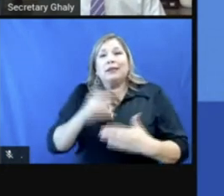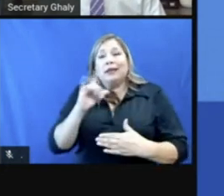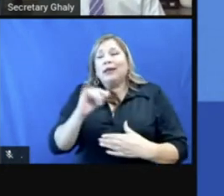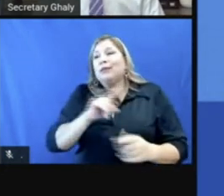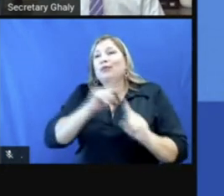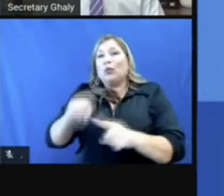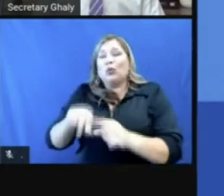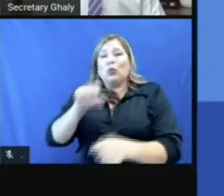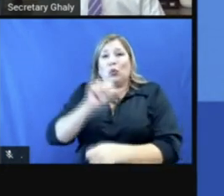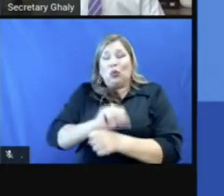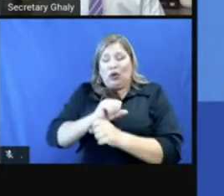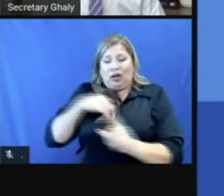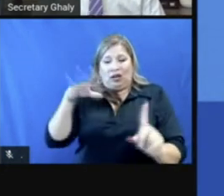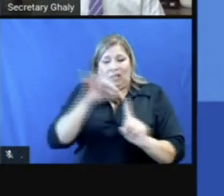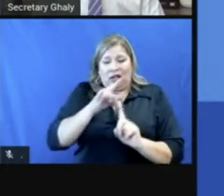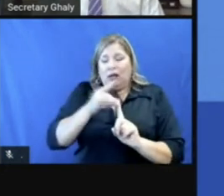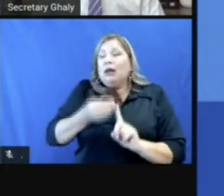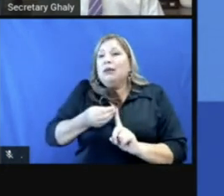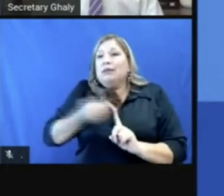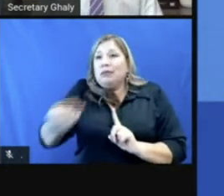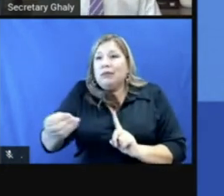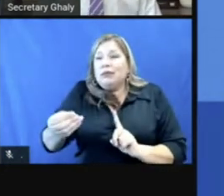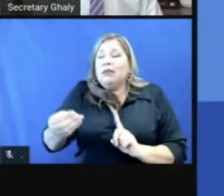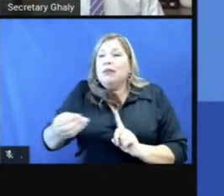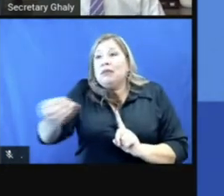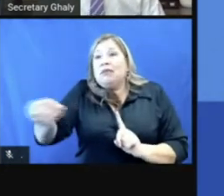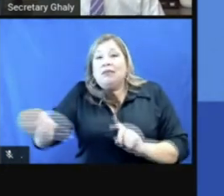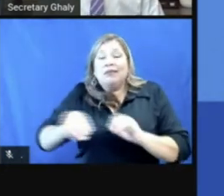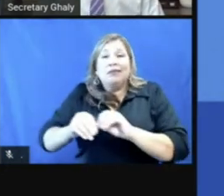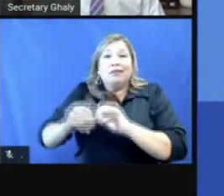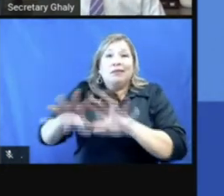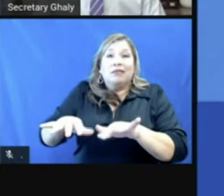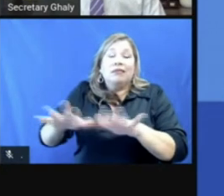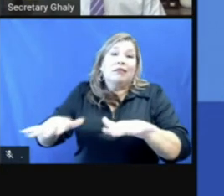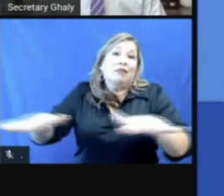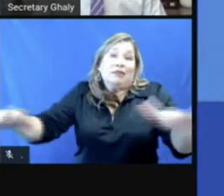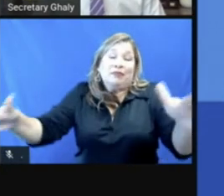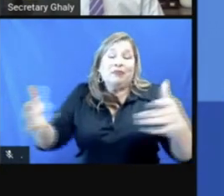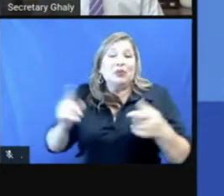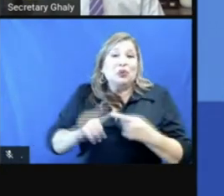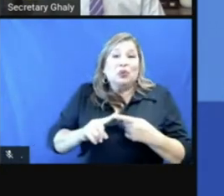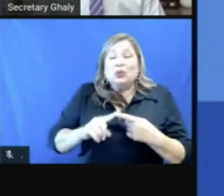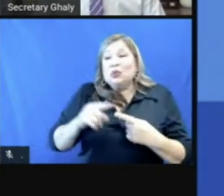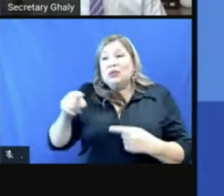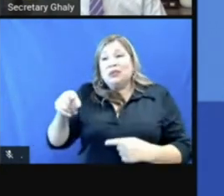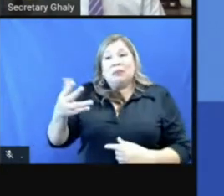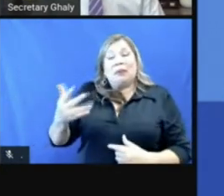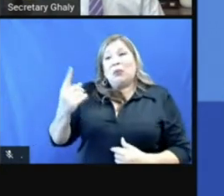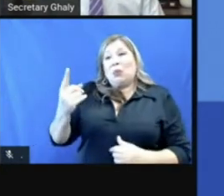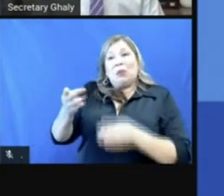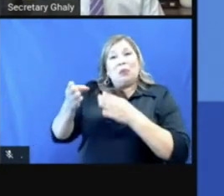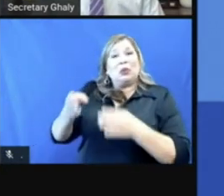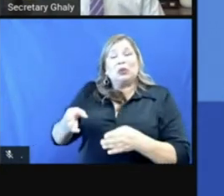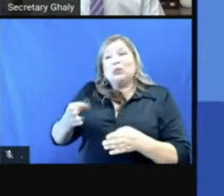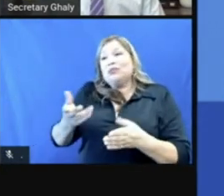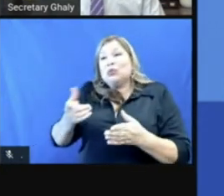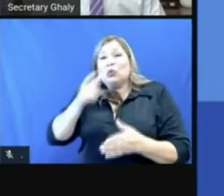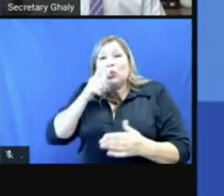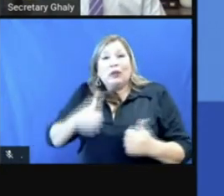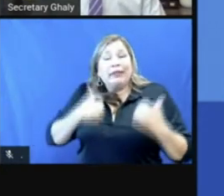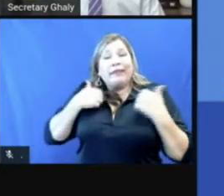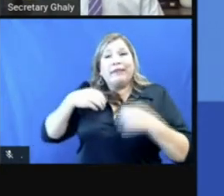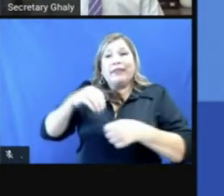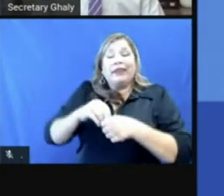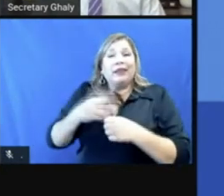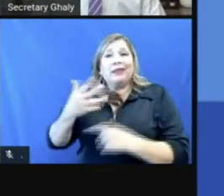is passed on, maybe not the next day, but a day or two later, to a vulnerable resident in a congregate care